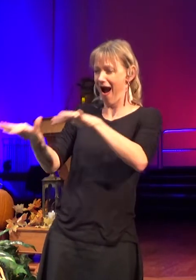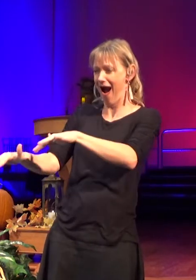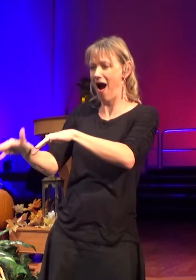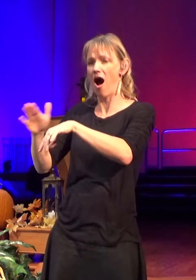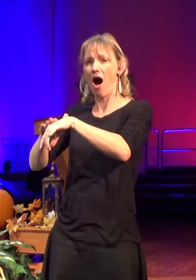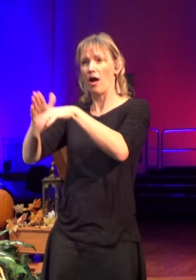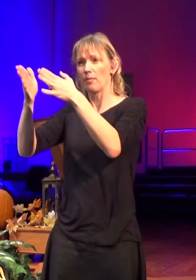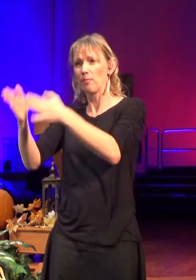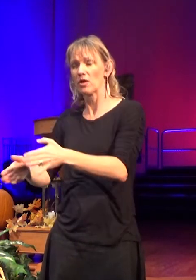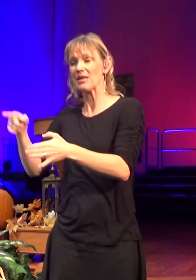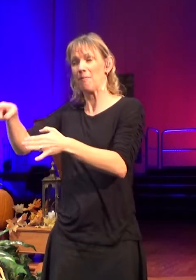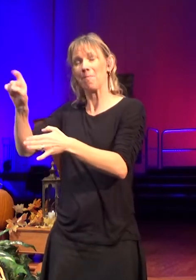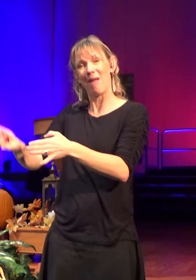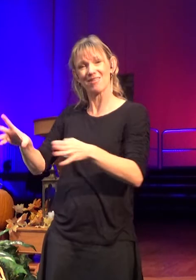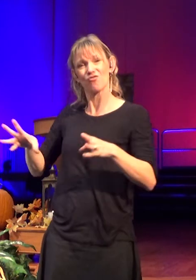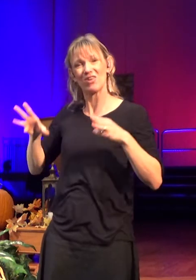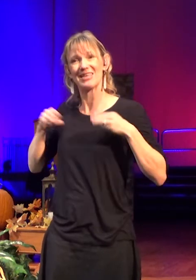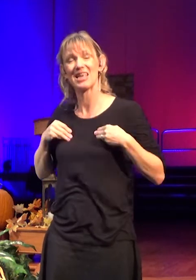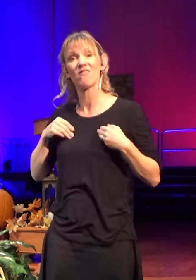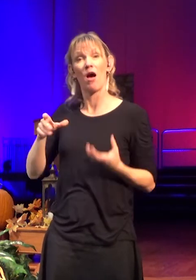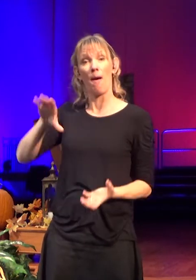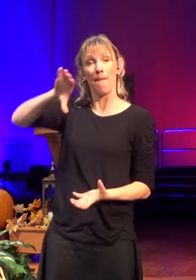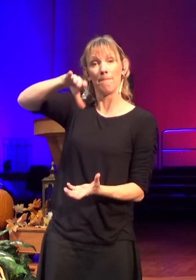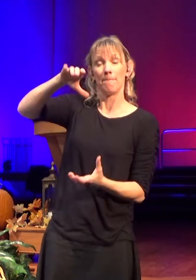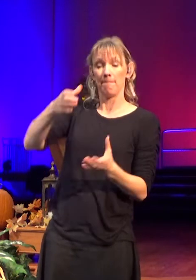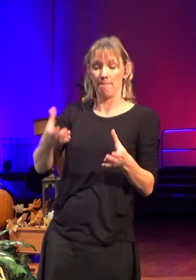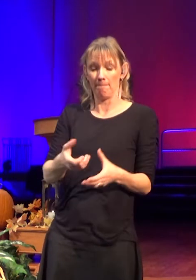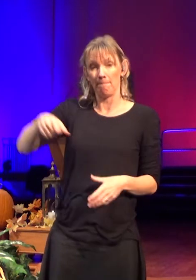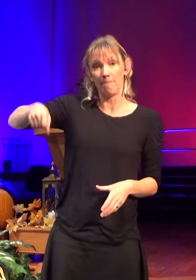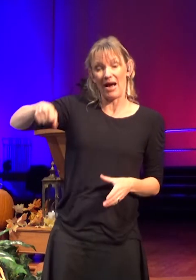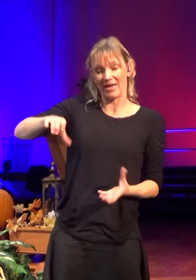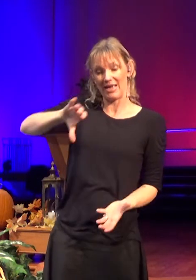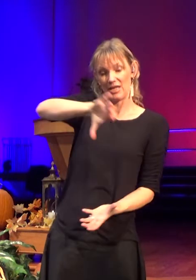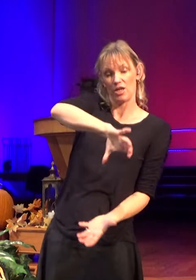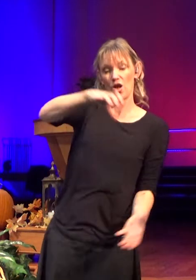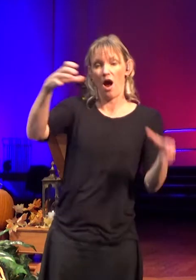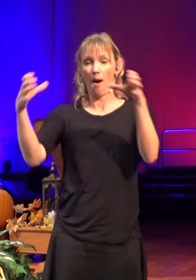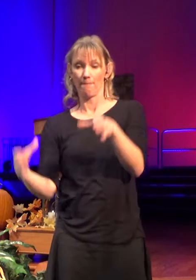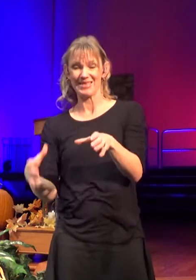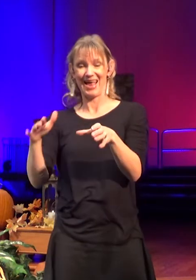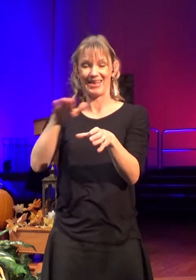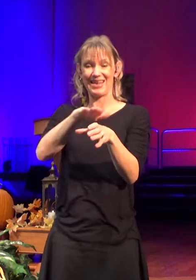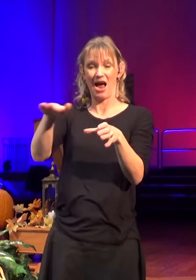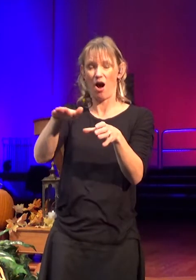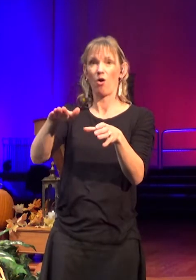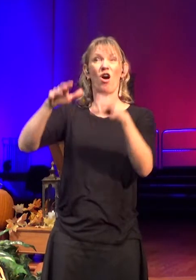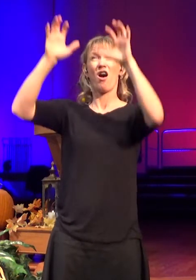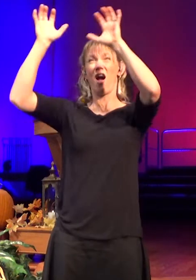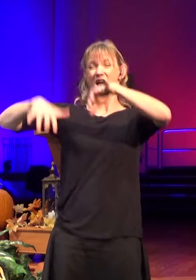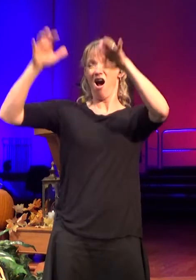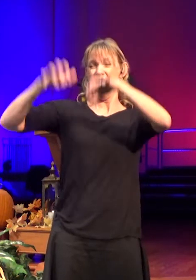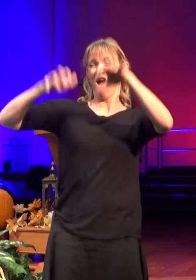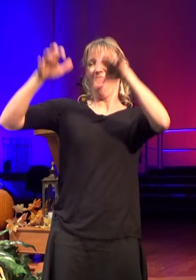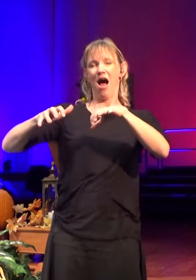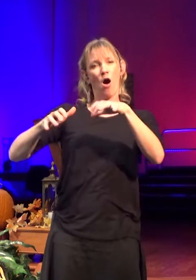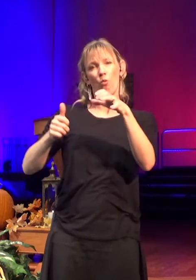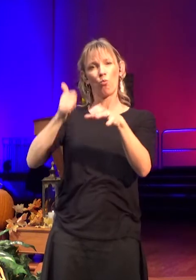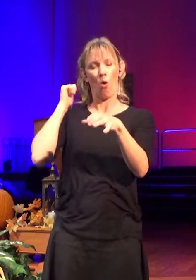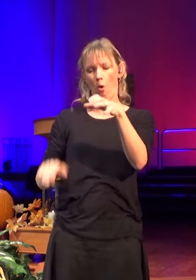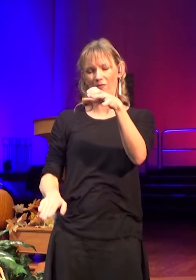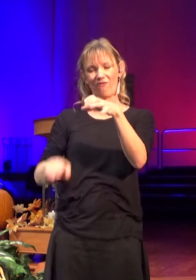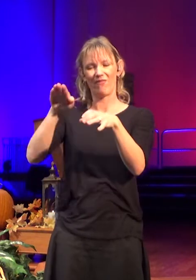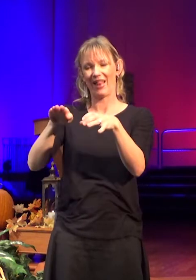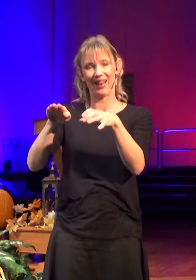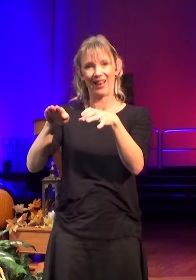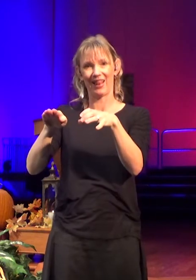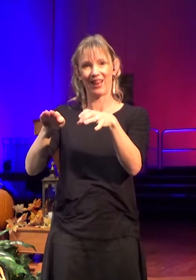one, he must receive it. A bucket that is turned upside down, even in a cloudburst, will not be filled.